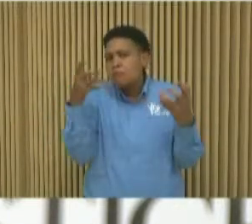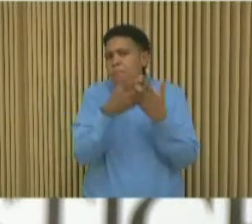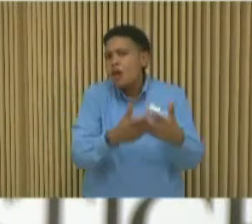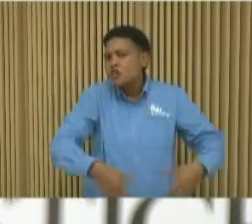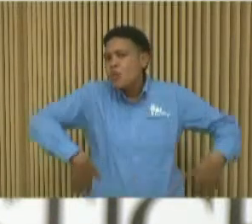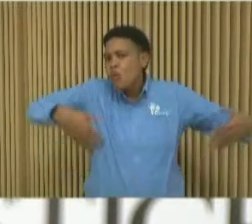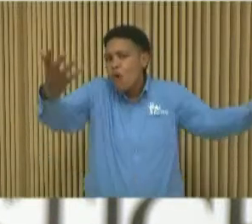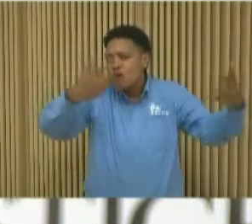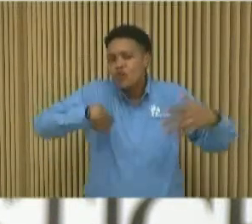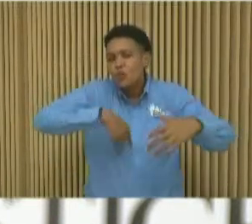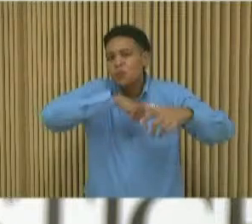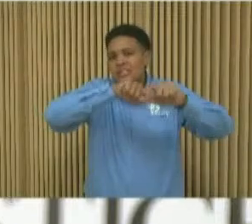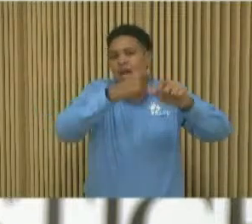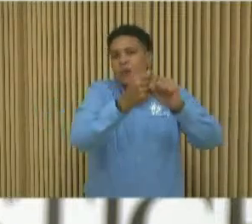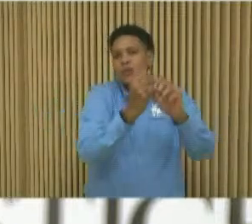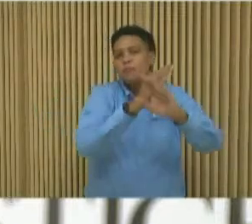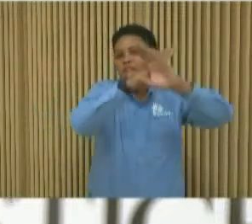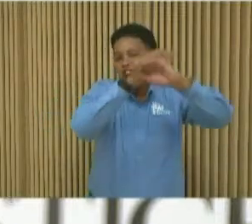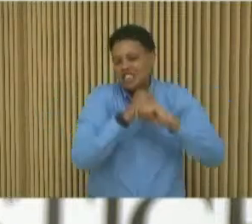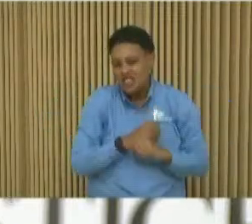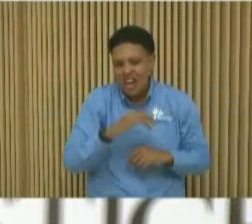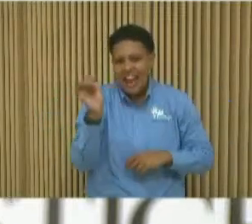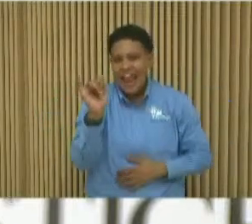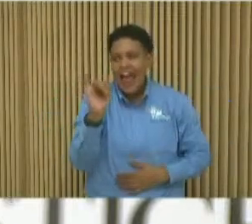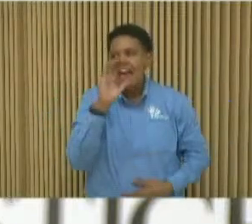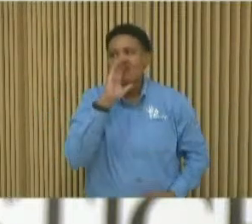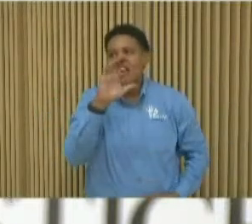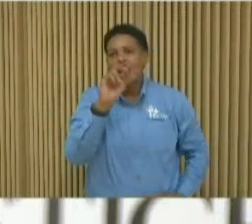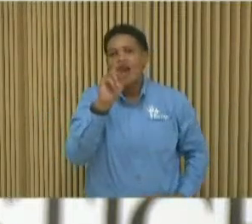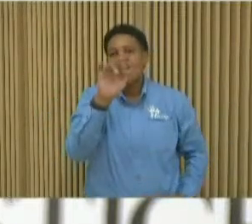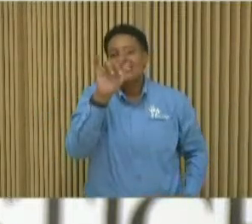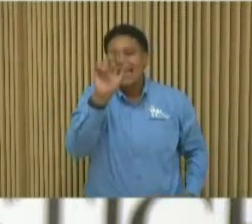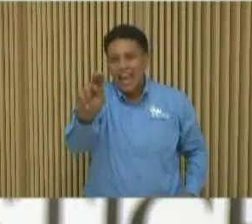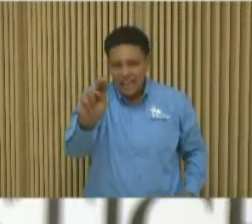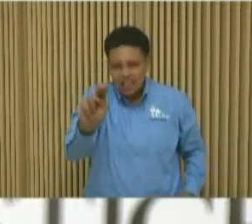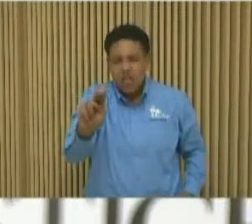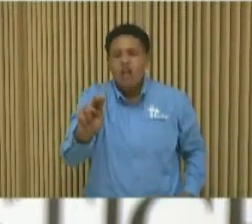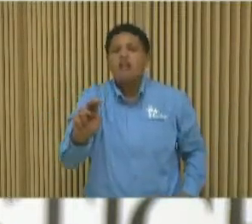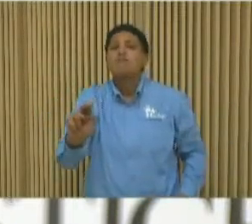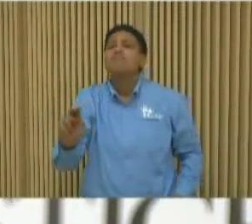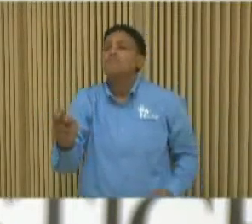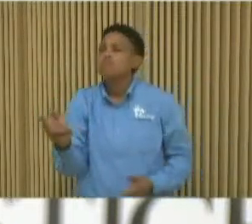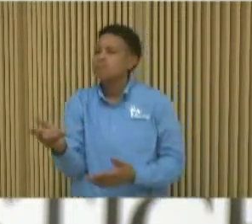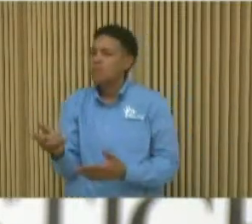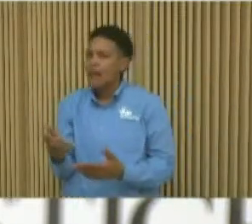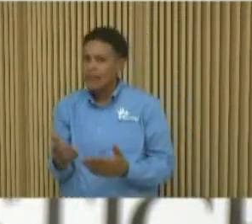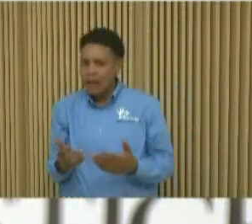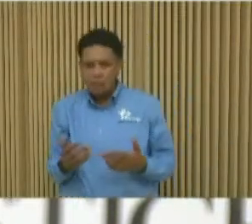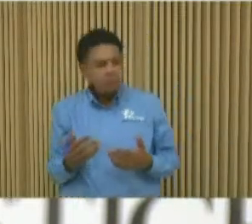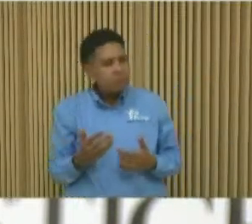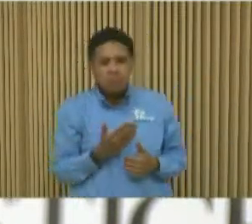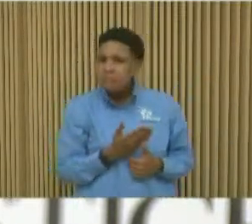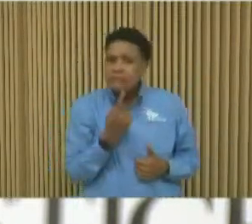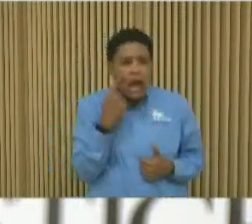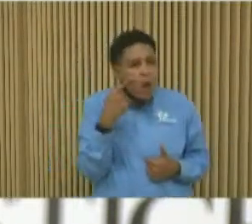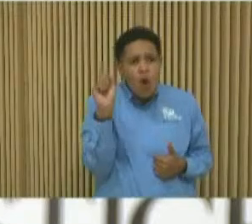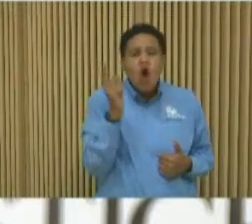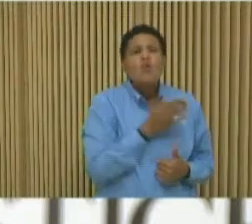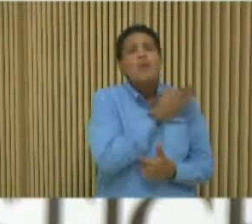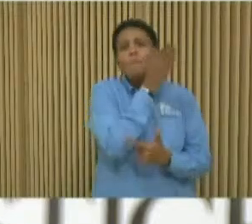start with prevention, such as conciliation, and then we move on to negotiation, and then